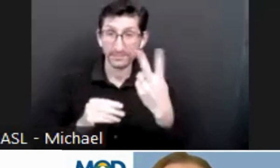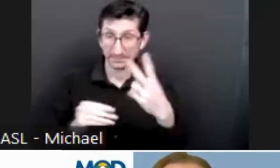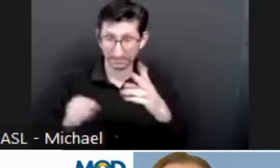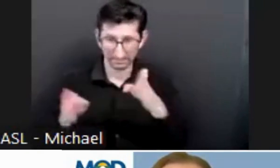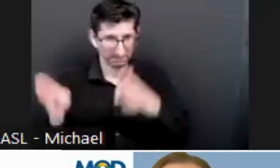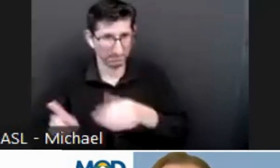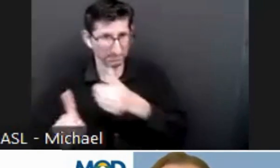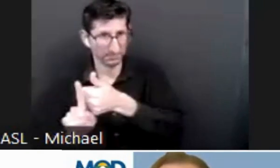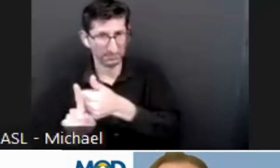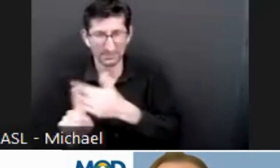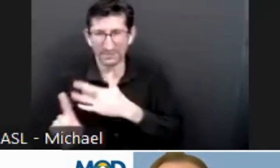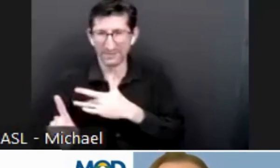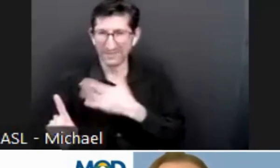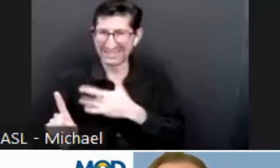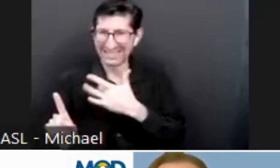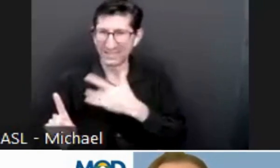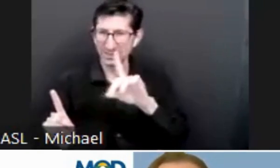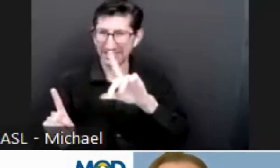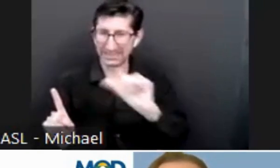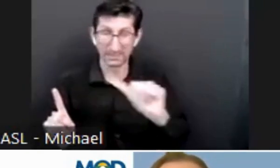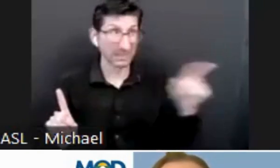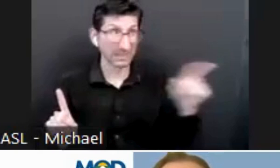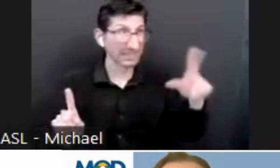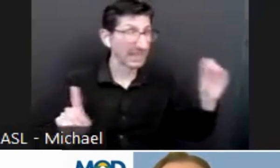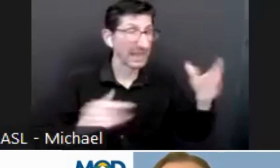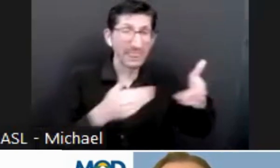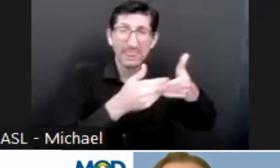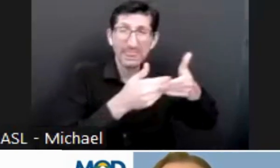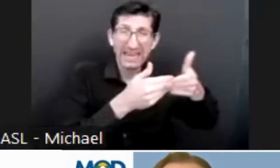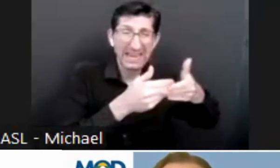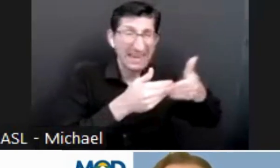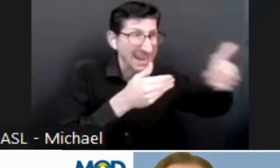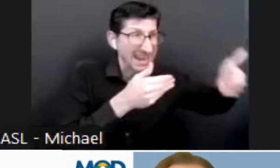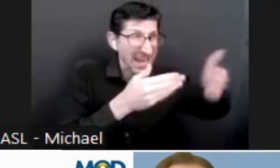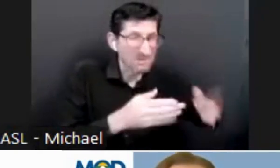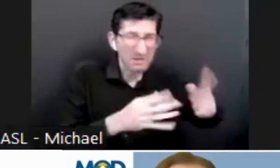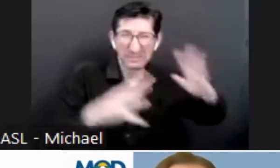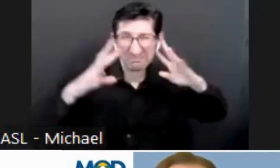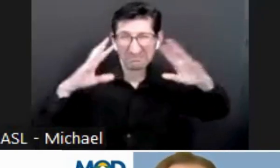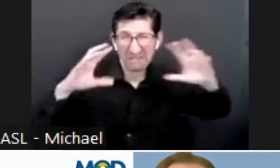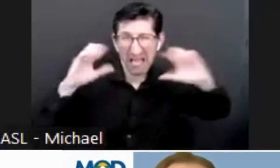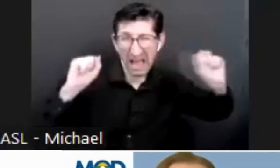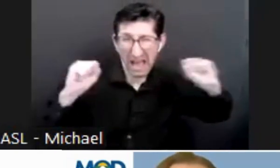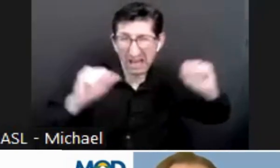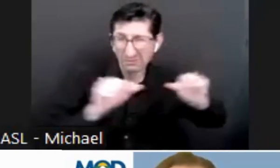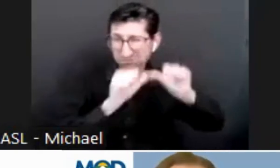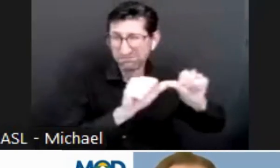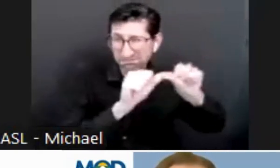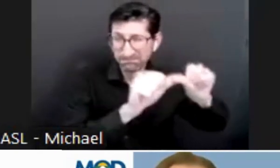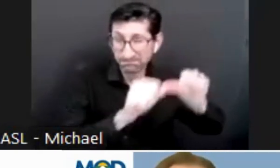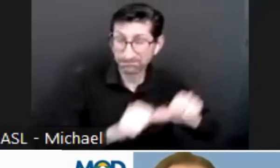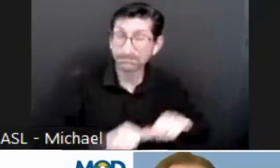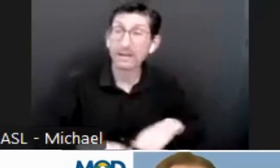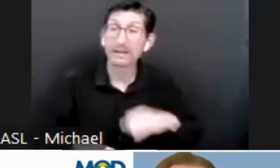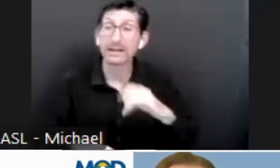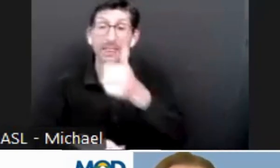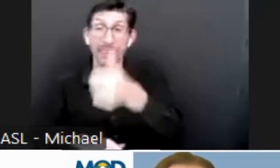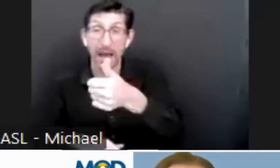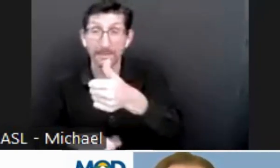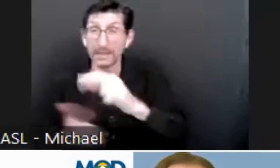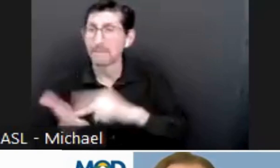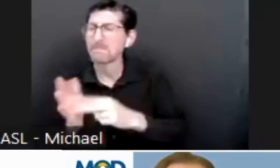and their neighbors are constantly making noise. So again, thumbs up if you think this would be an issue, even if they didn't